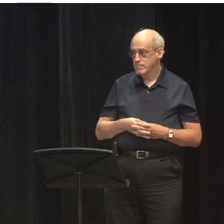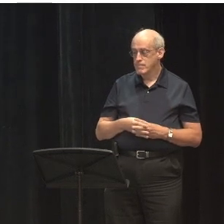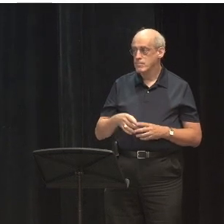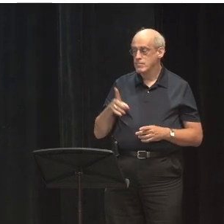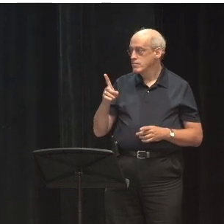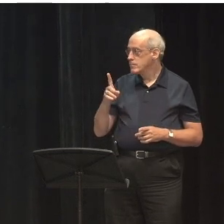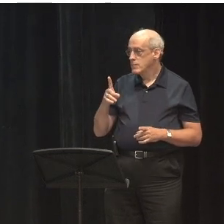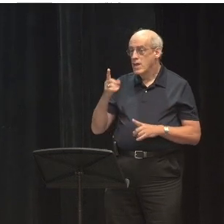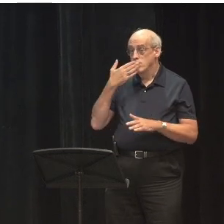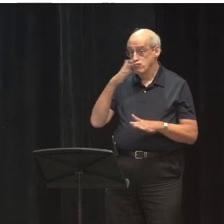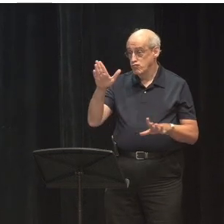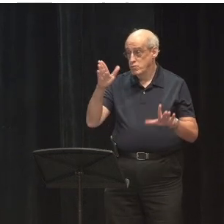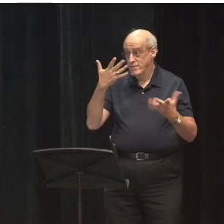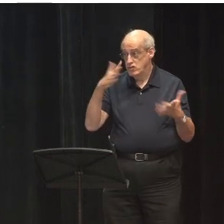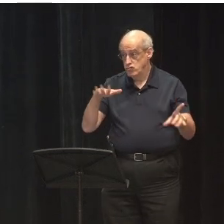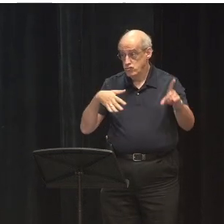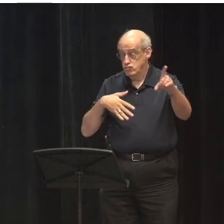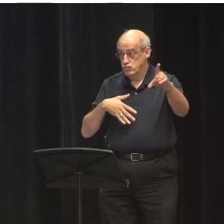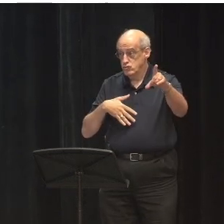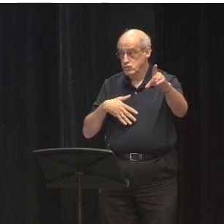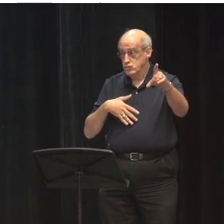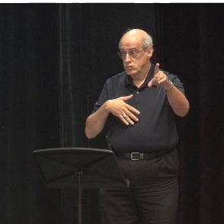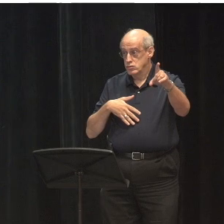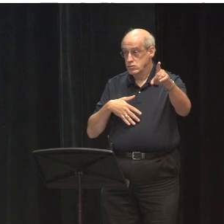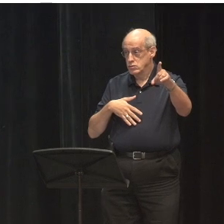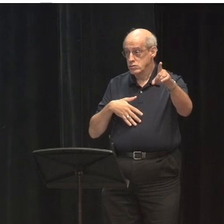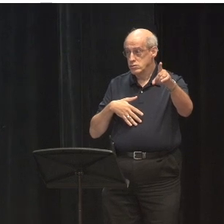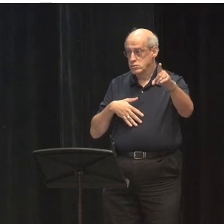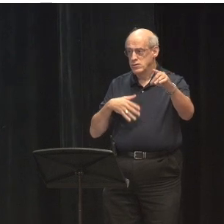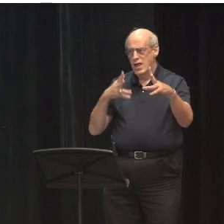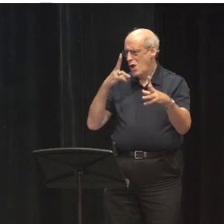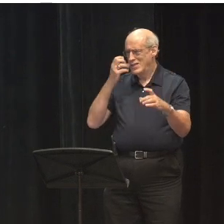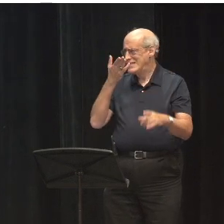Are you able to unmute Paul Rieckhoff if he's attending?